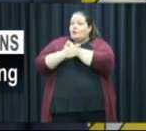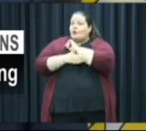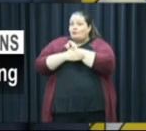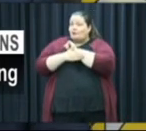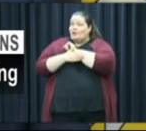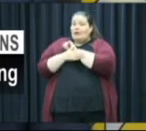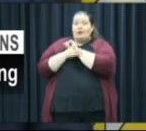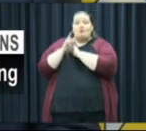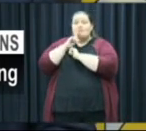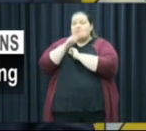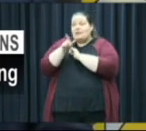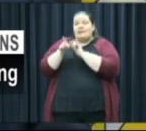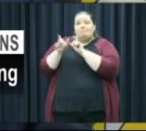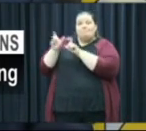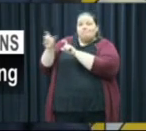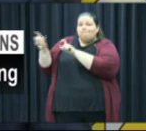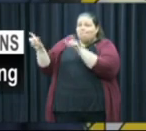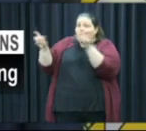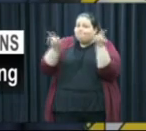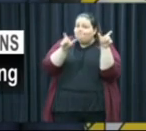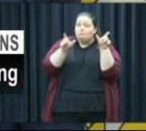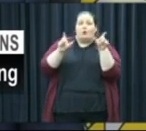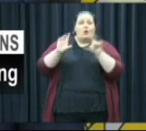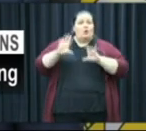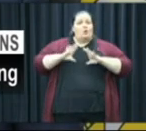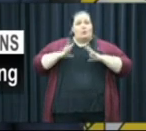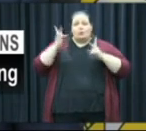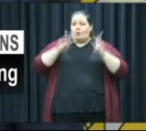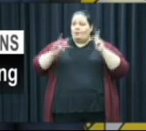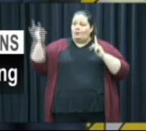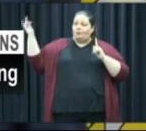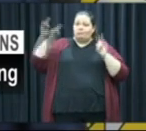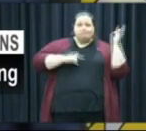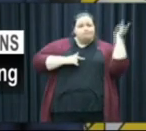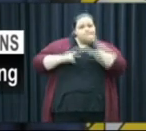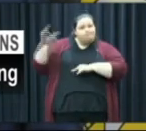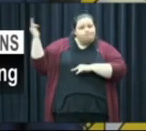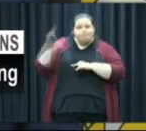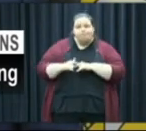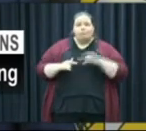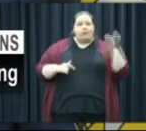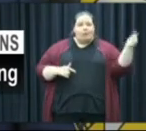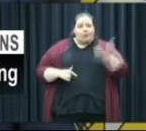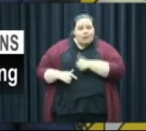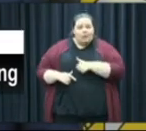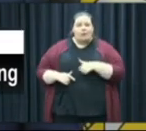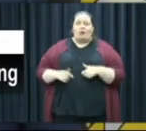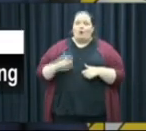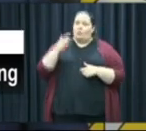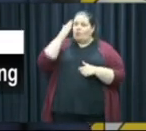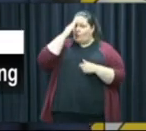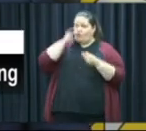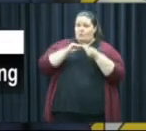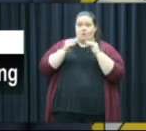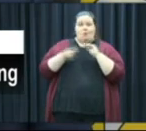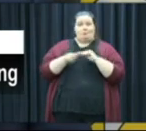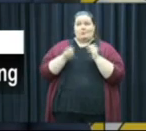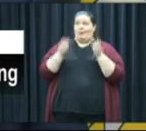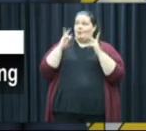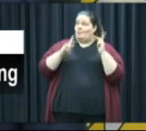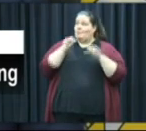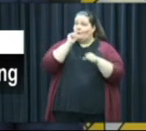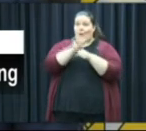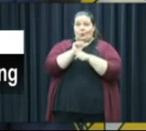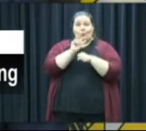border security and not having movement in and out of our province. We have record numbers of unemployment. And a week ago,